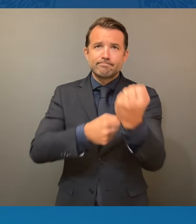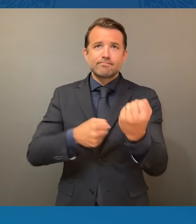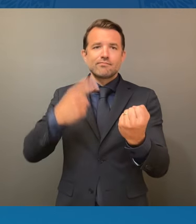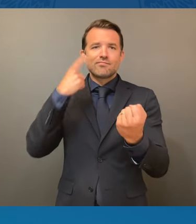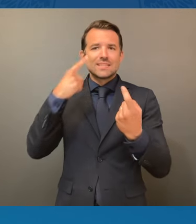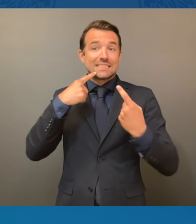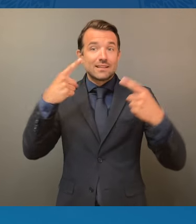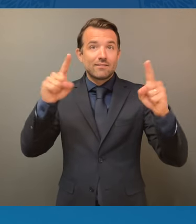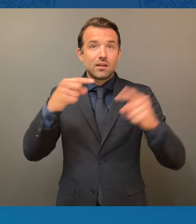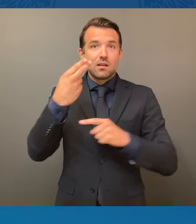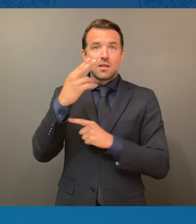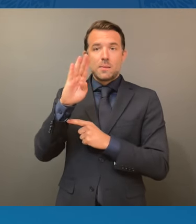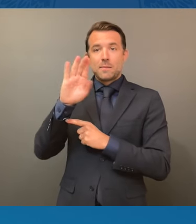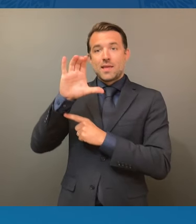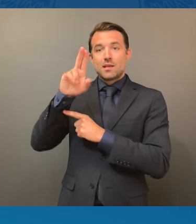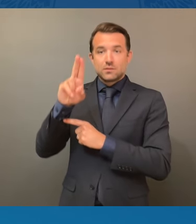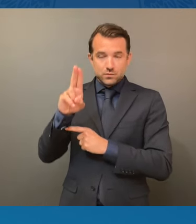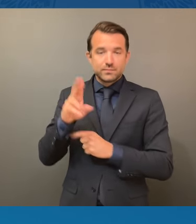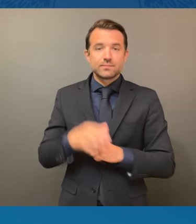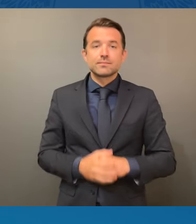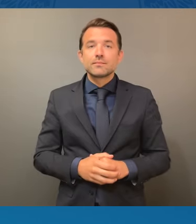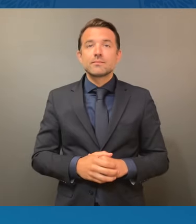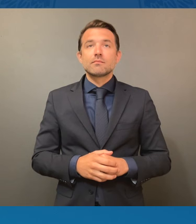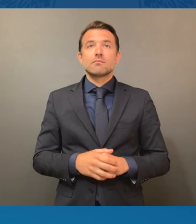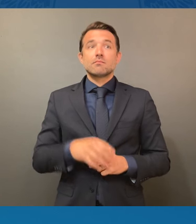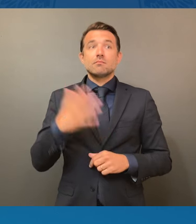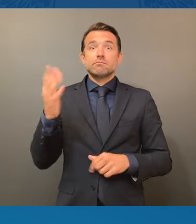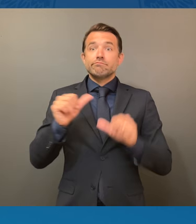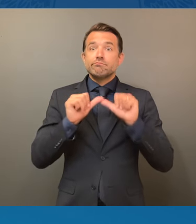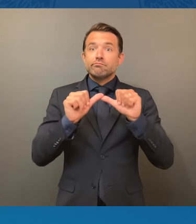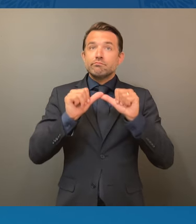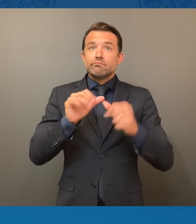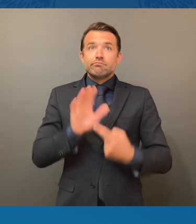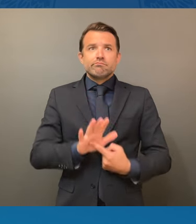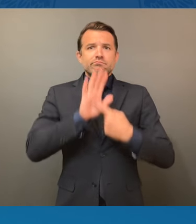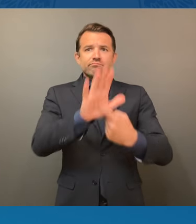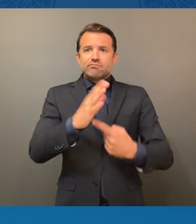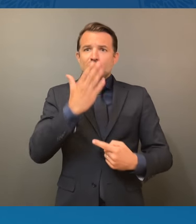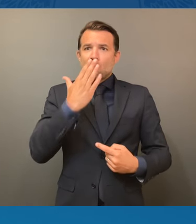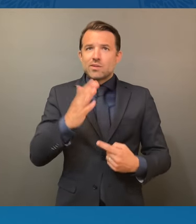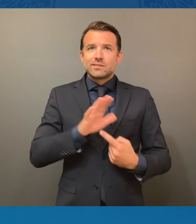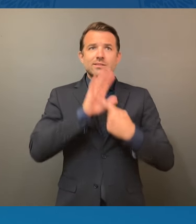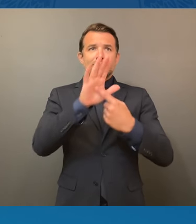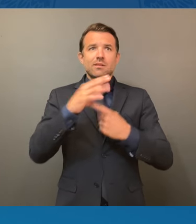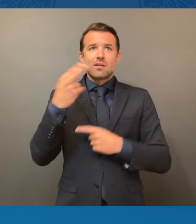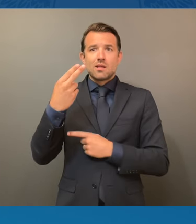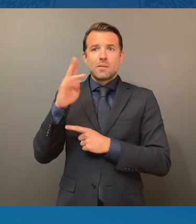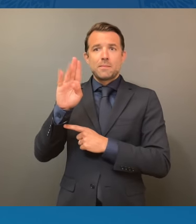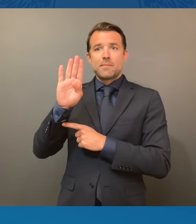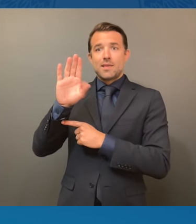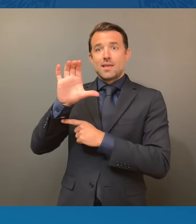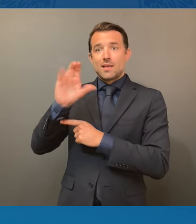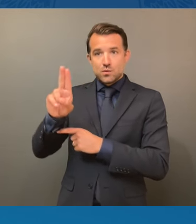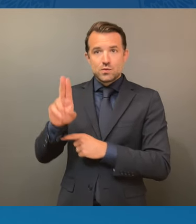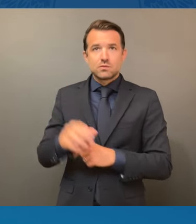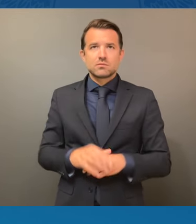and consistently serves as an example of how our HBCUs provide students with a